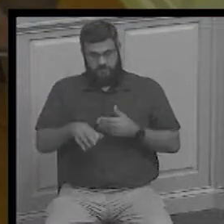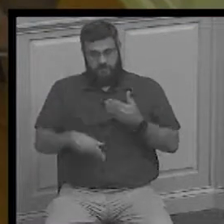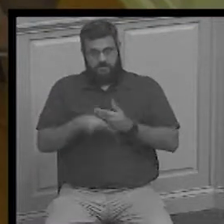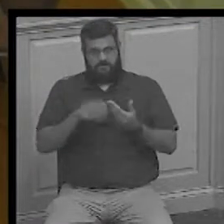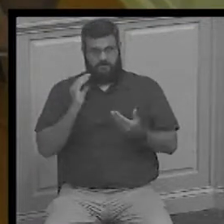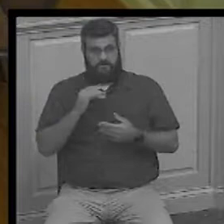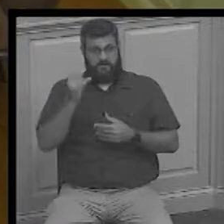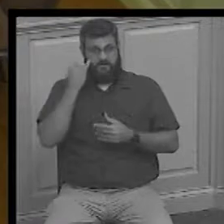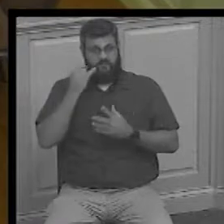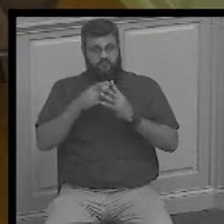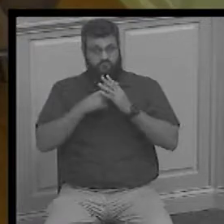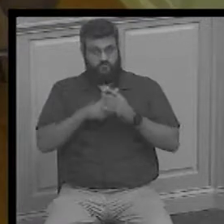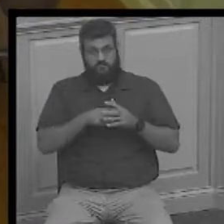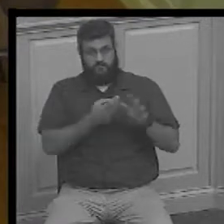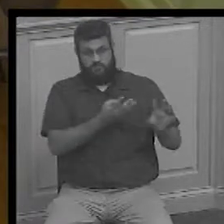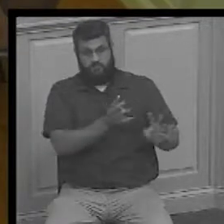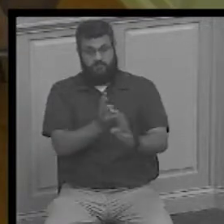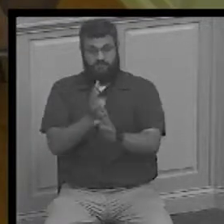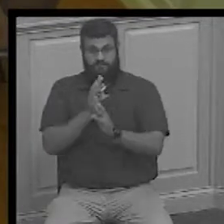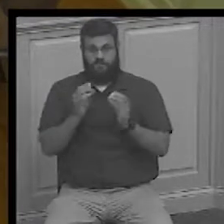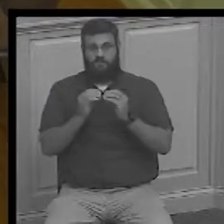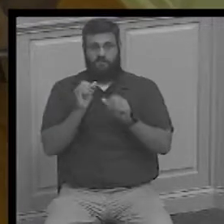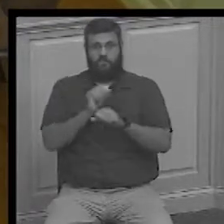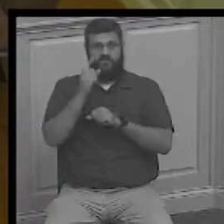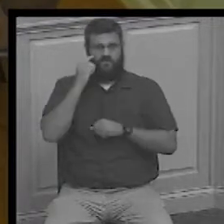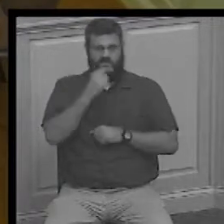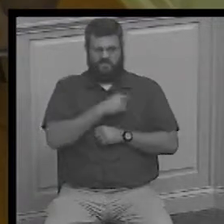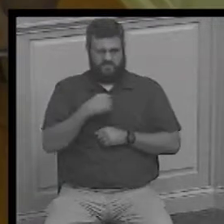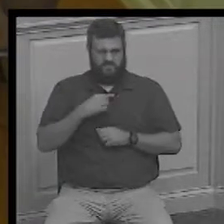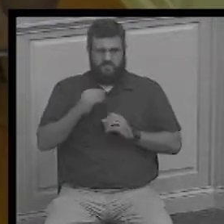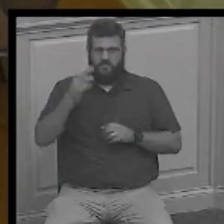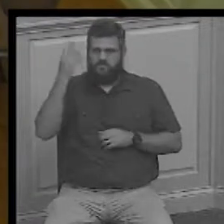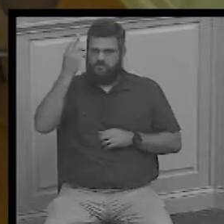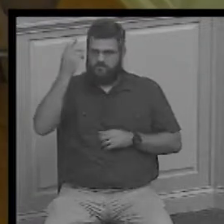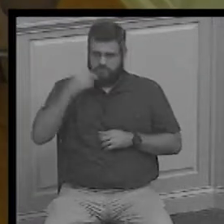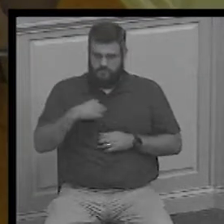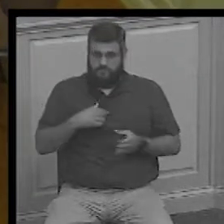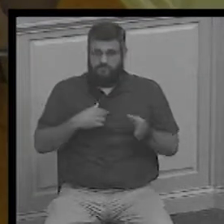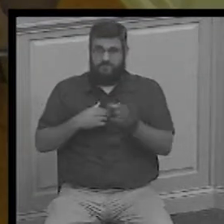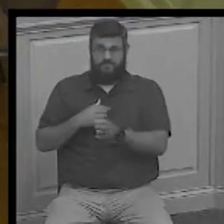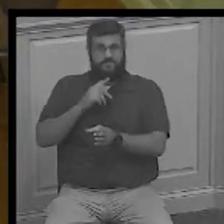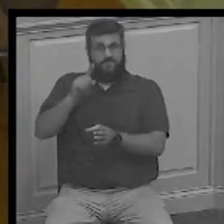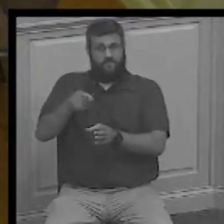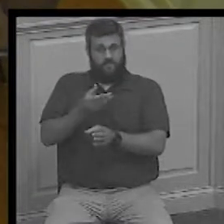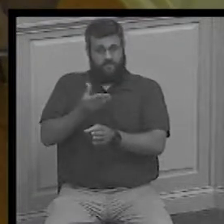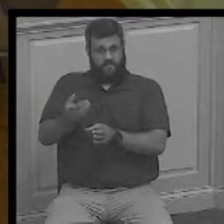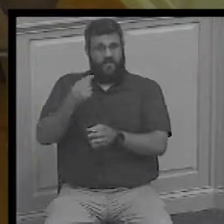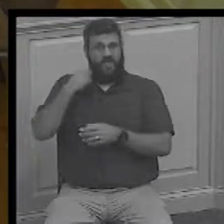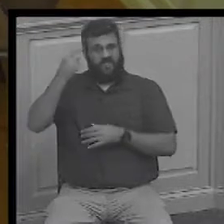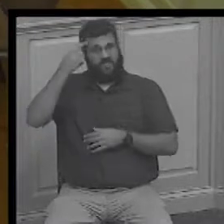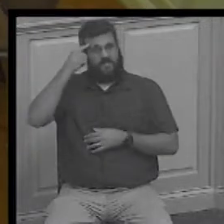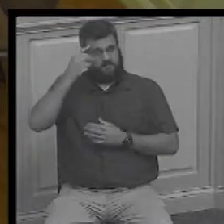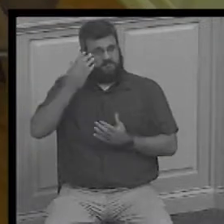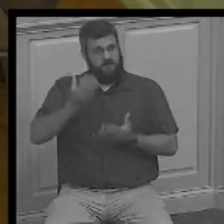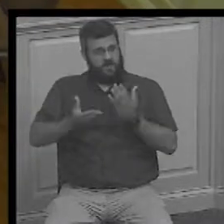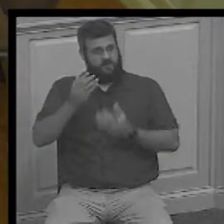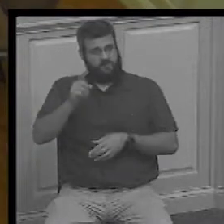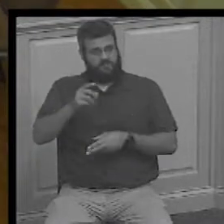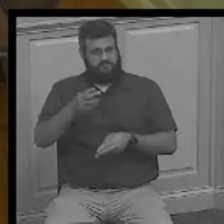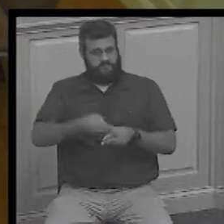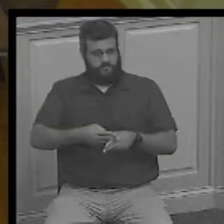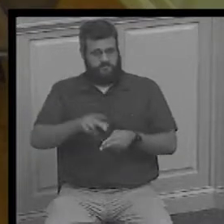workload if, for no good reason, in my opinion. The only thing I think that it does probably need to be mentioned